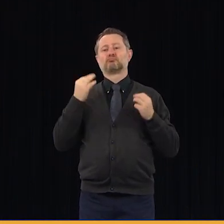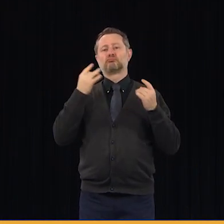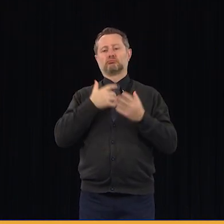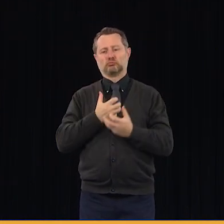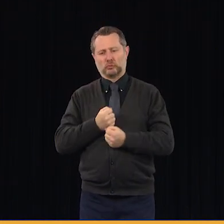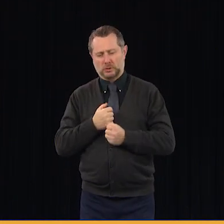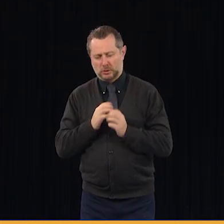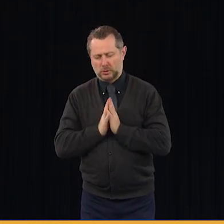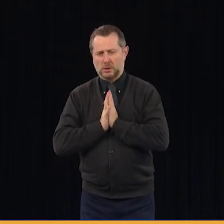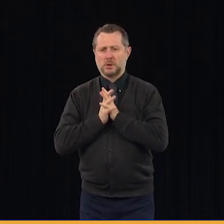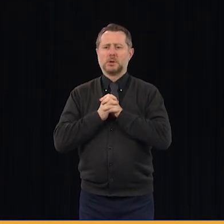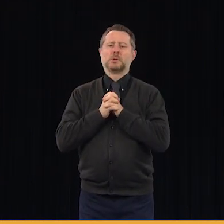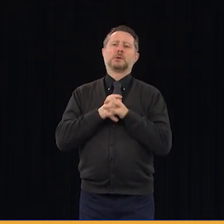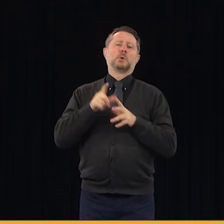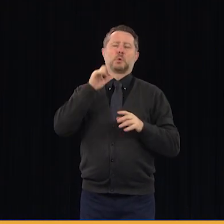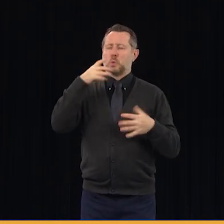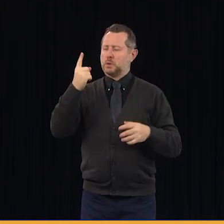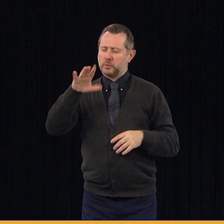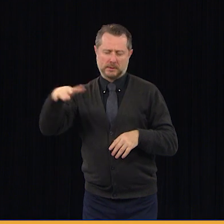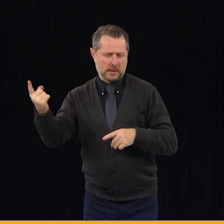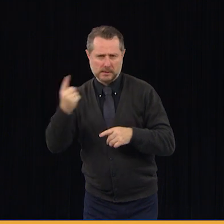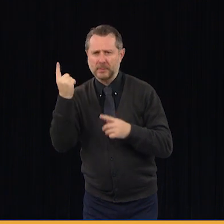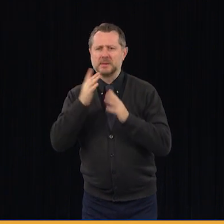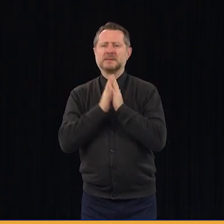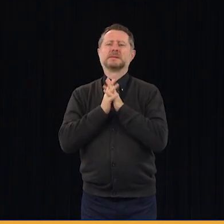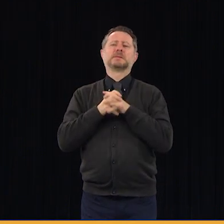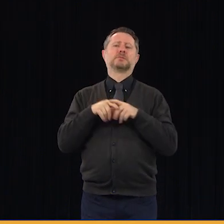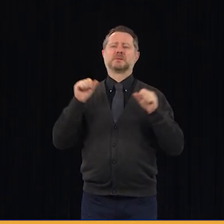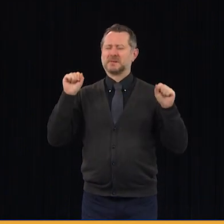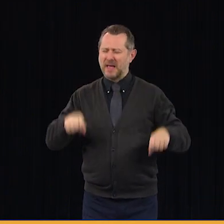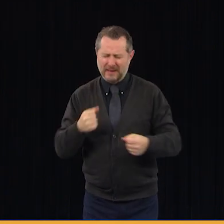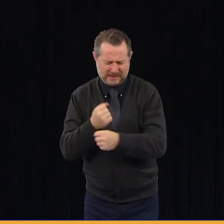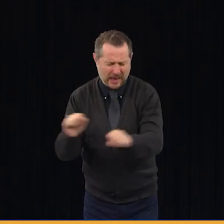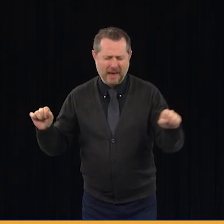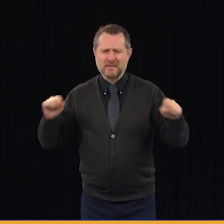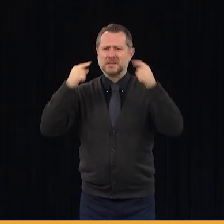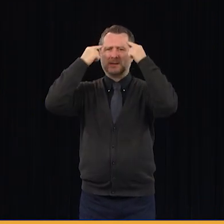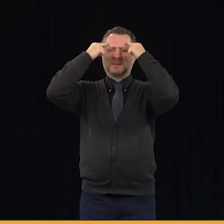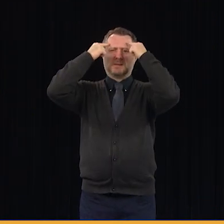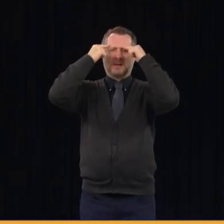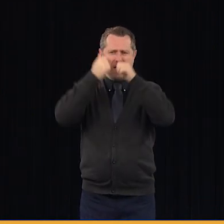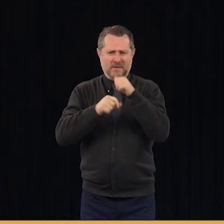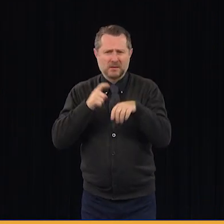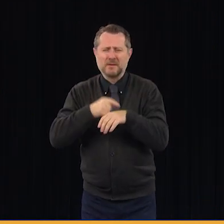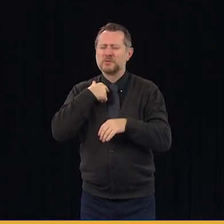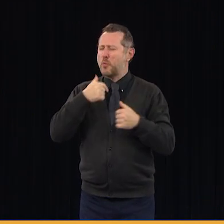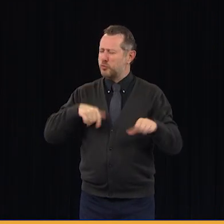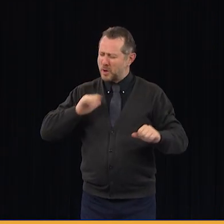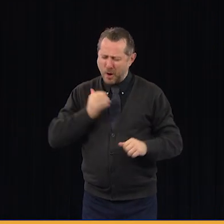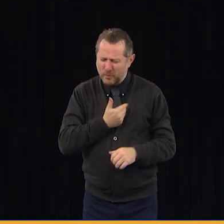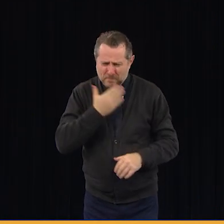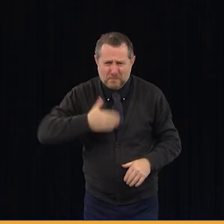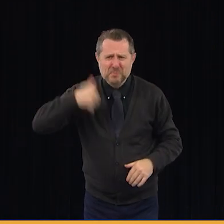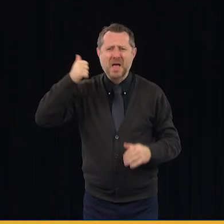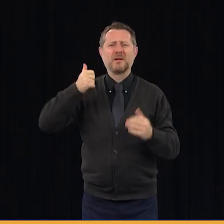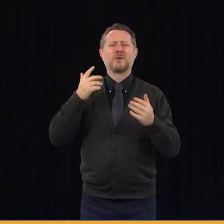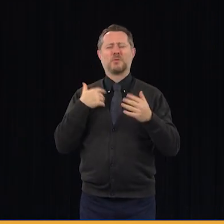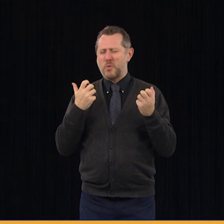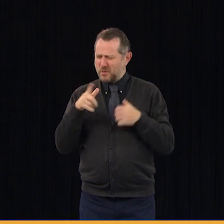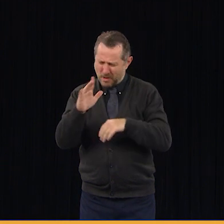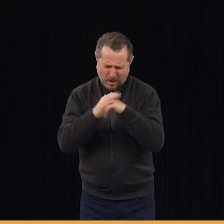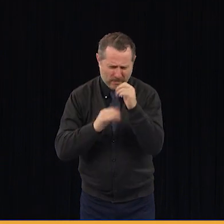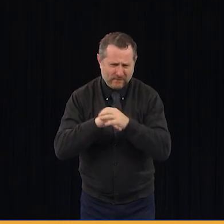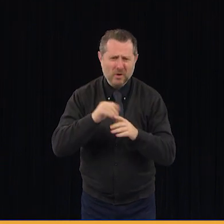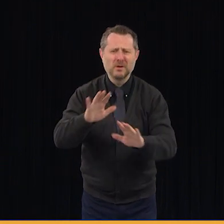saved. And that is the only solace when I look at these numbers and look at this pain that's